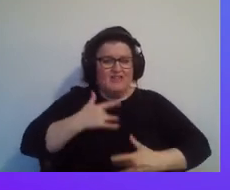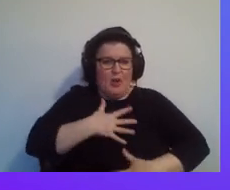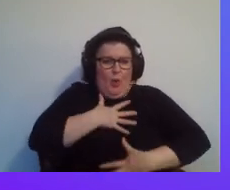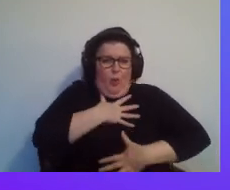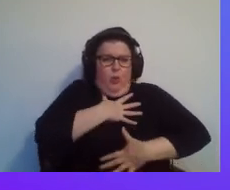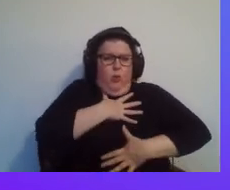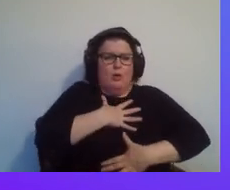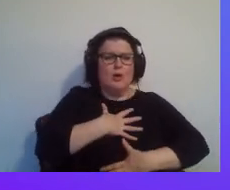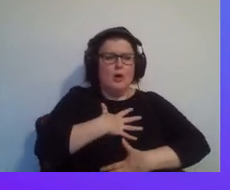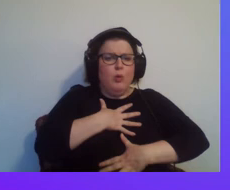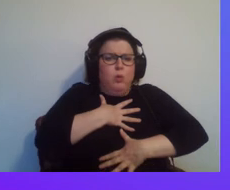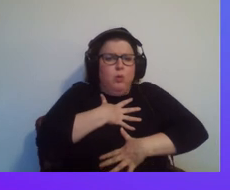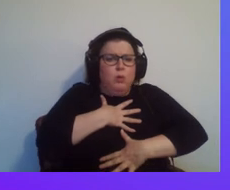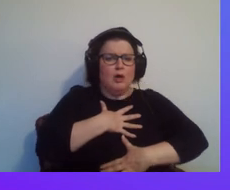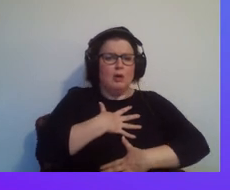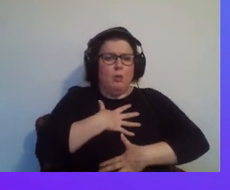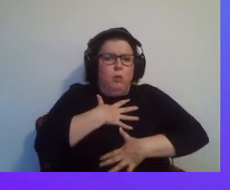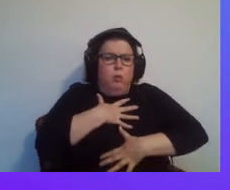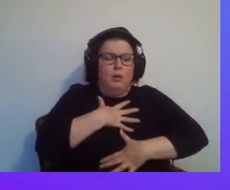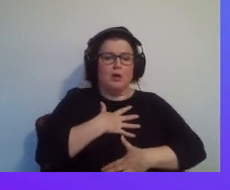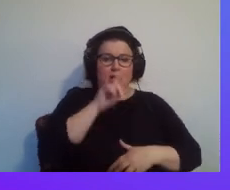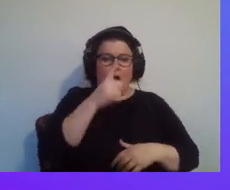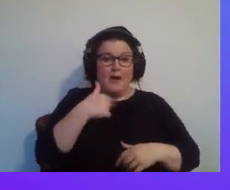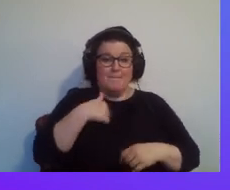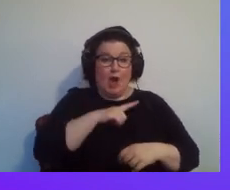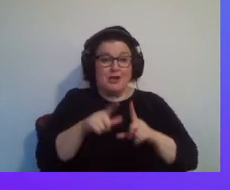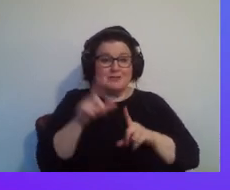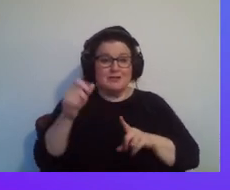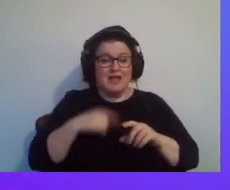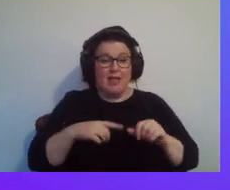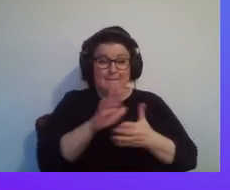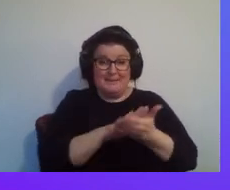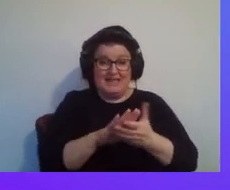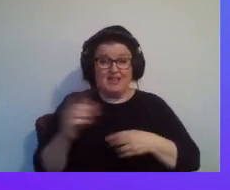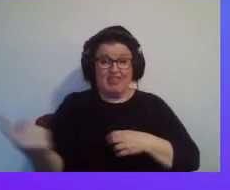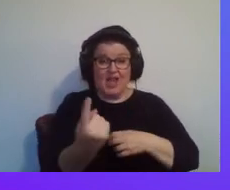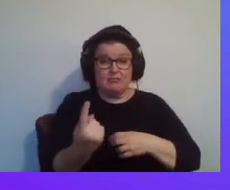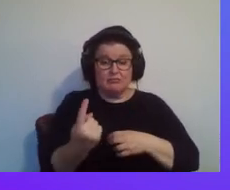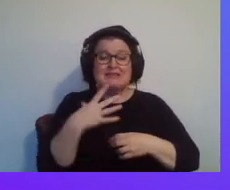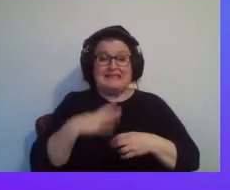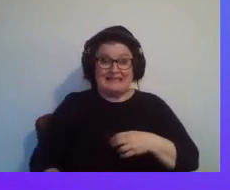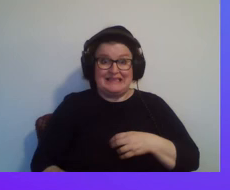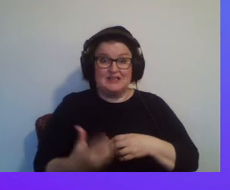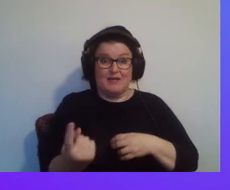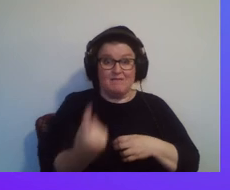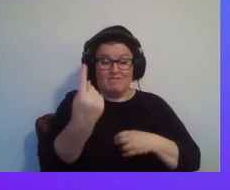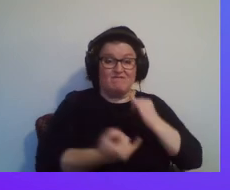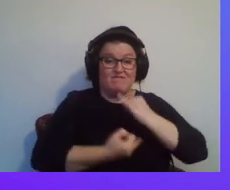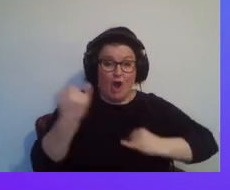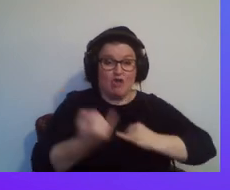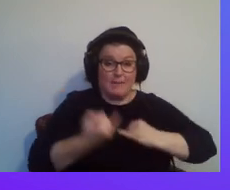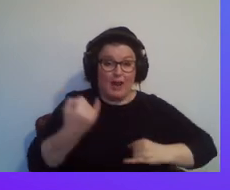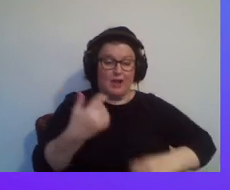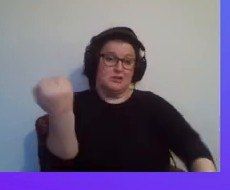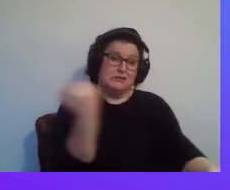is absolutely crucial that they come first. They are in the high-risk groups. They are in the clinically